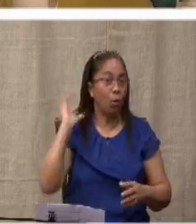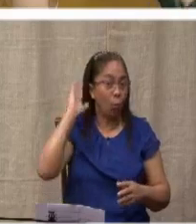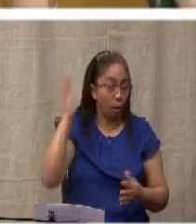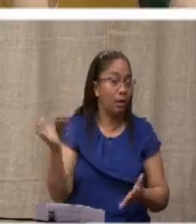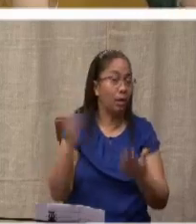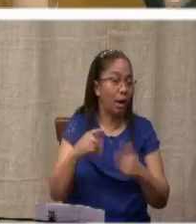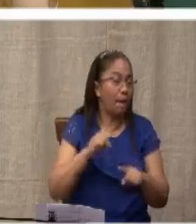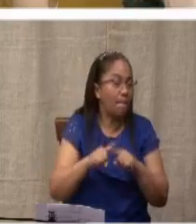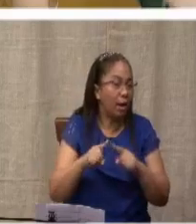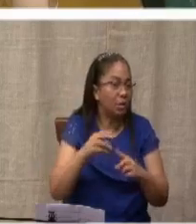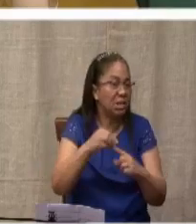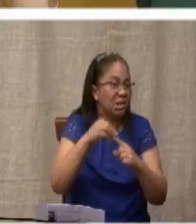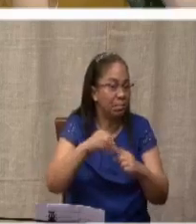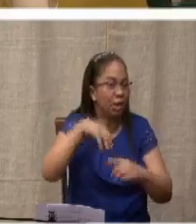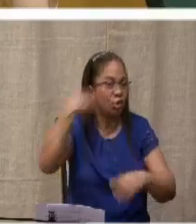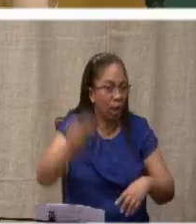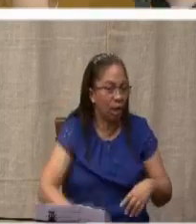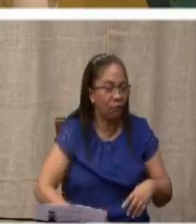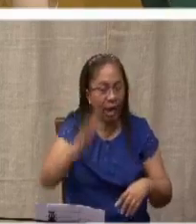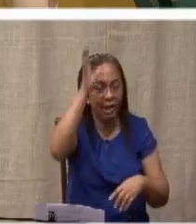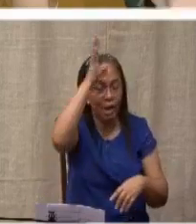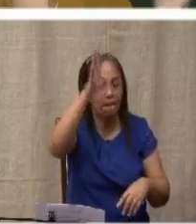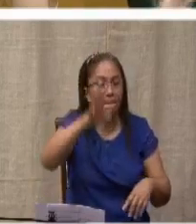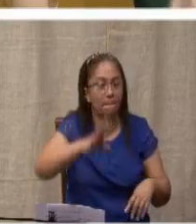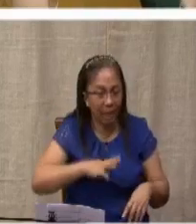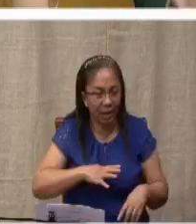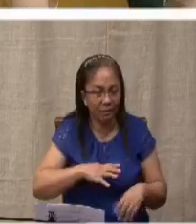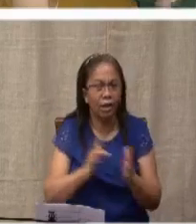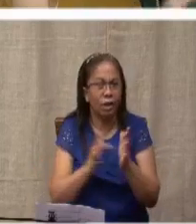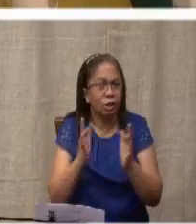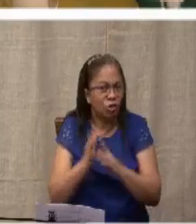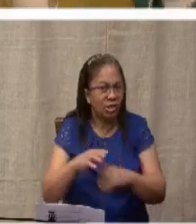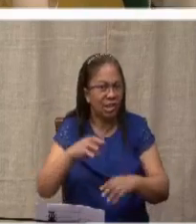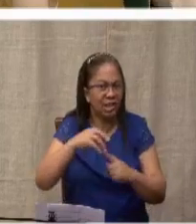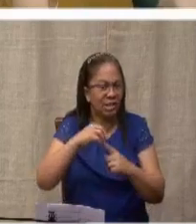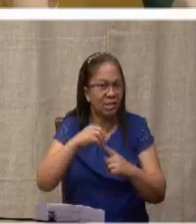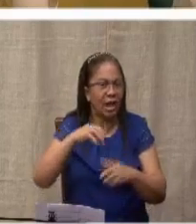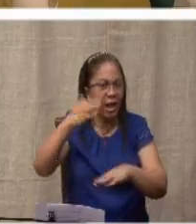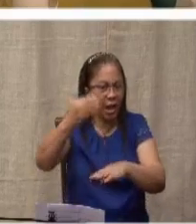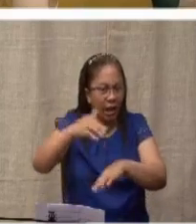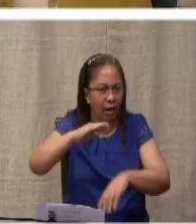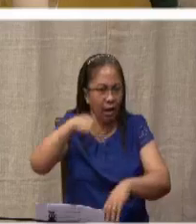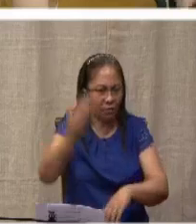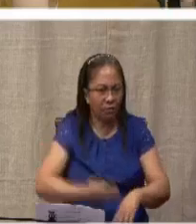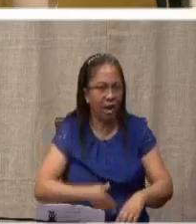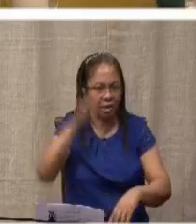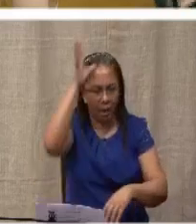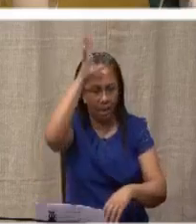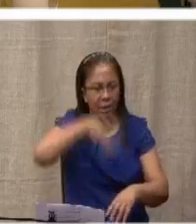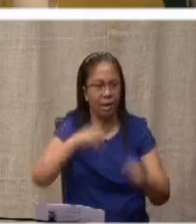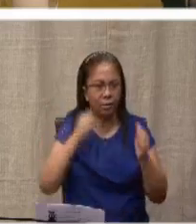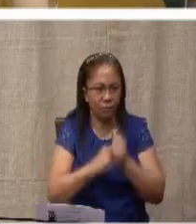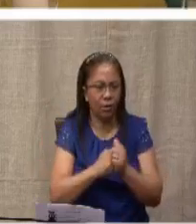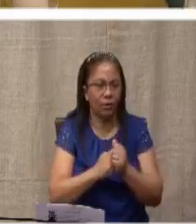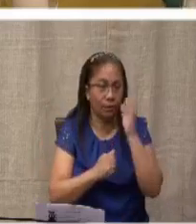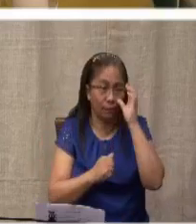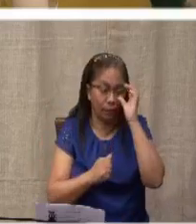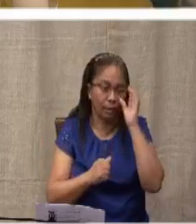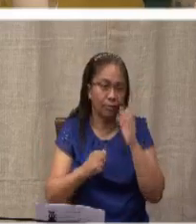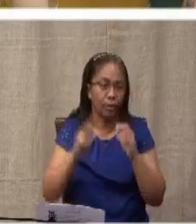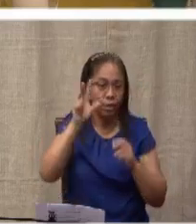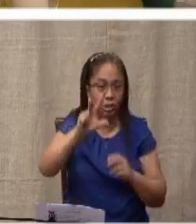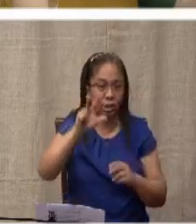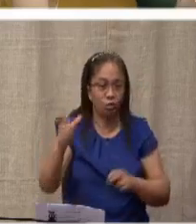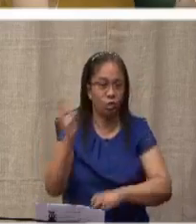jesus specifically went out and invited men to come and follow him the woman came anyhow we want the men to take this